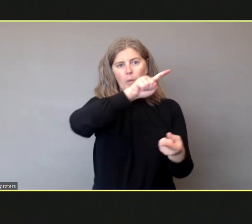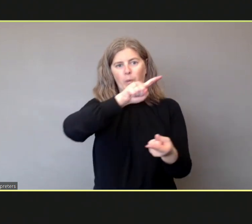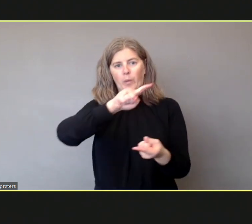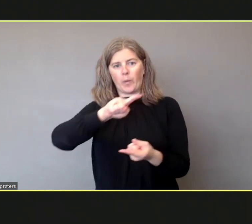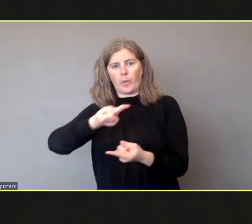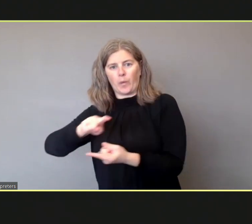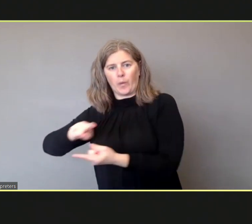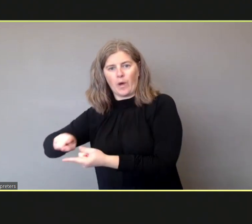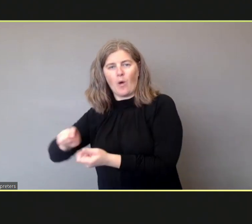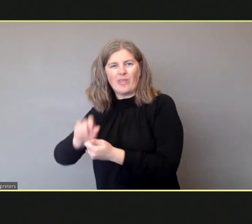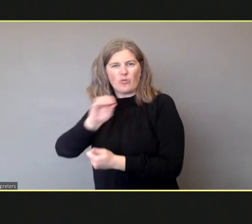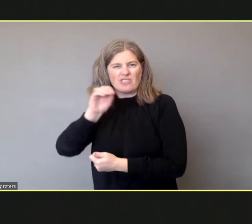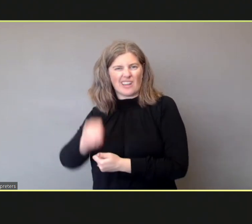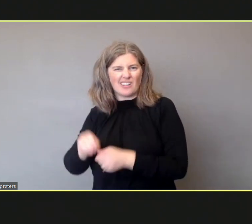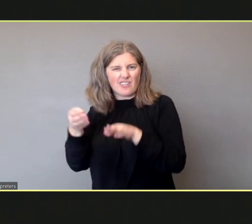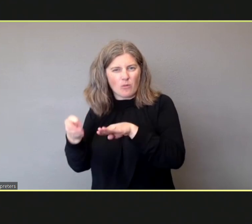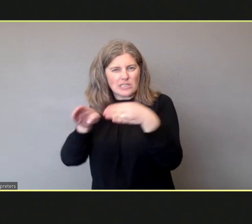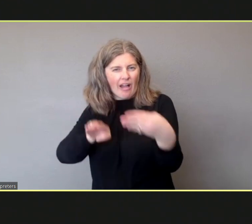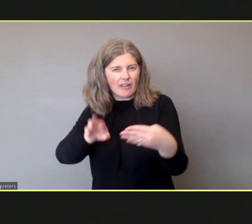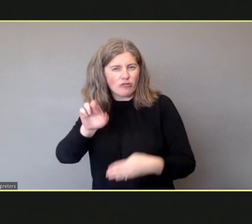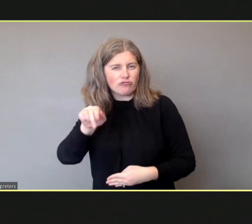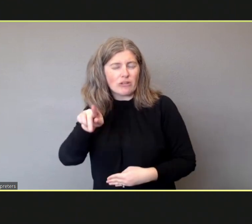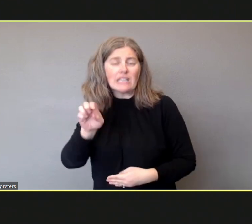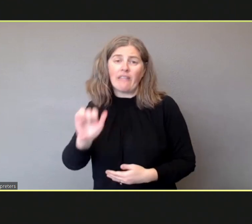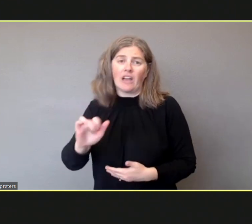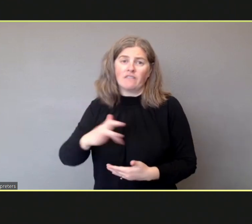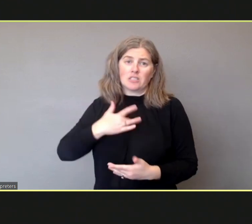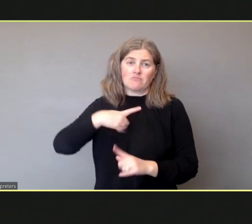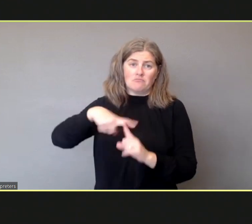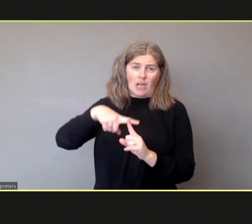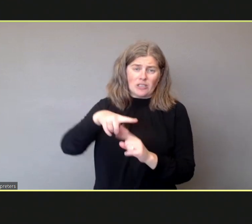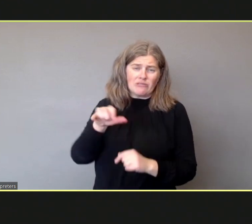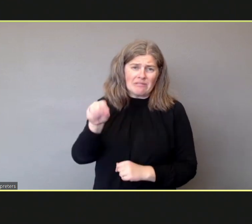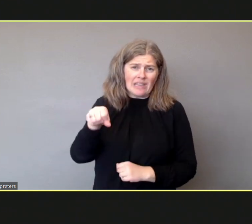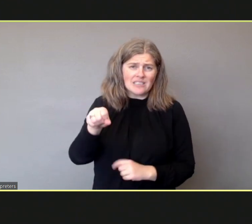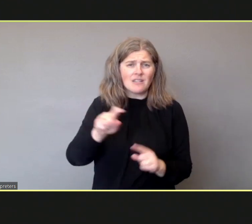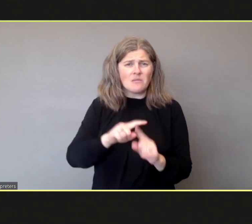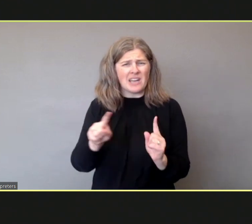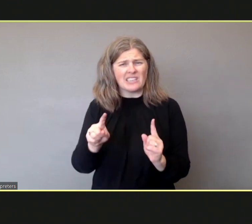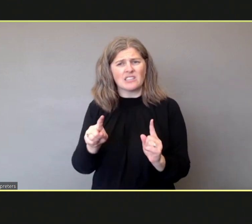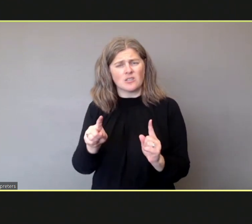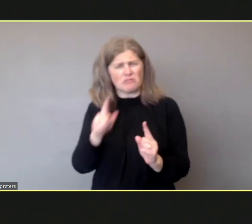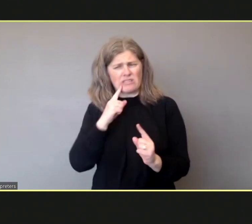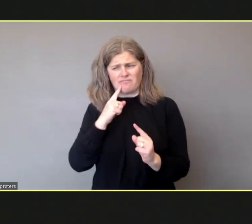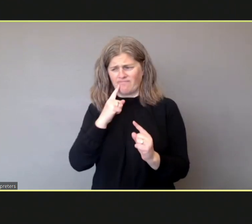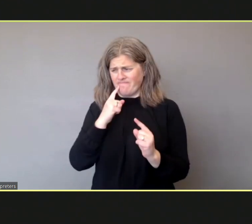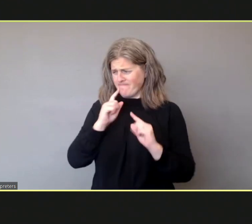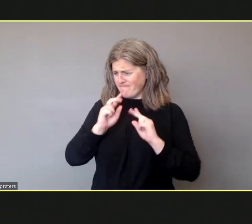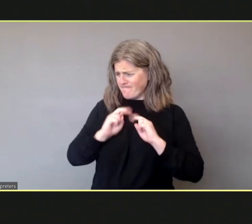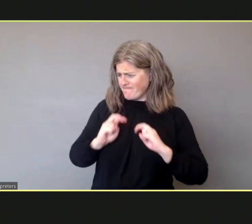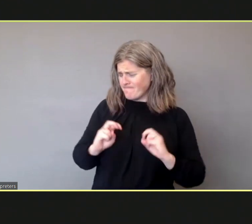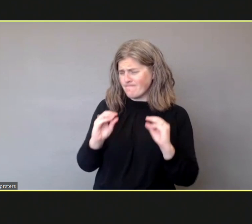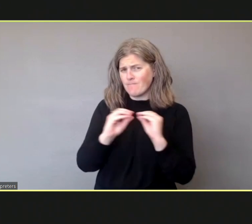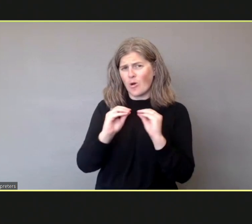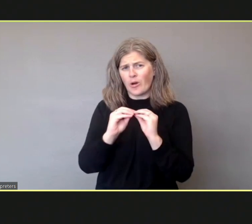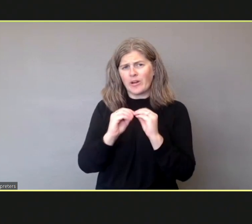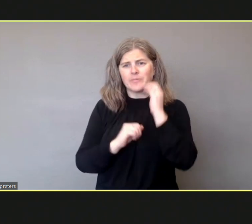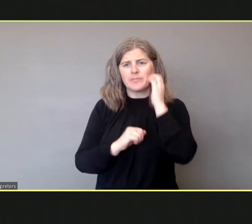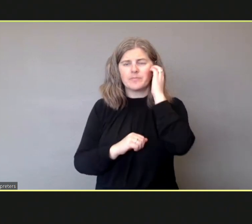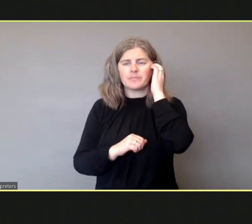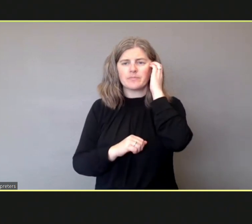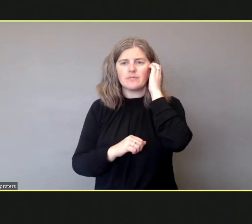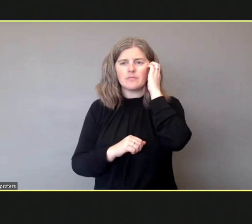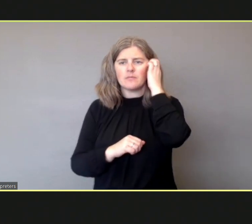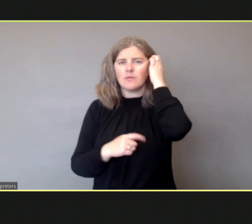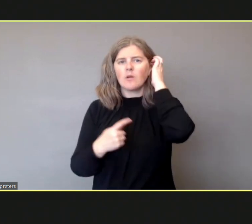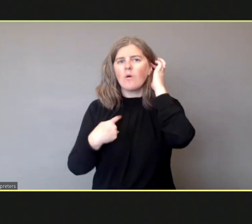mortality rates, and that's reassuring as well. But it does really beg the question. I think in the end, we all have